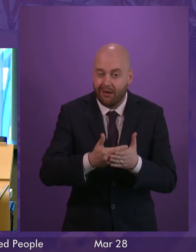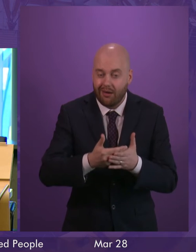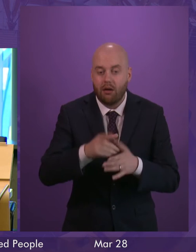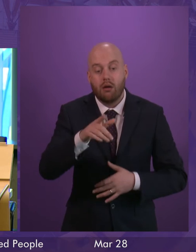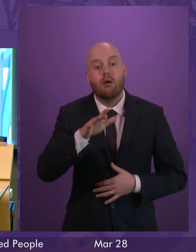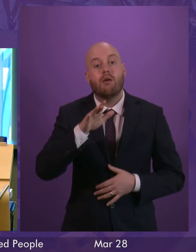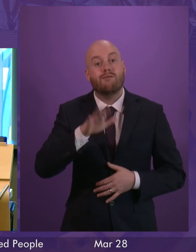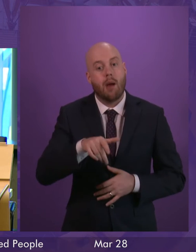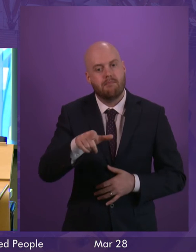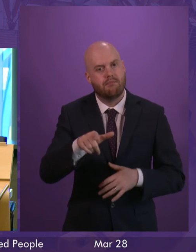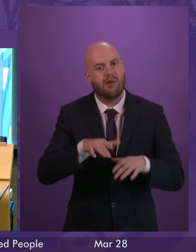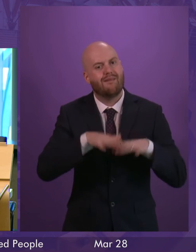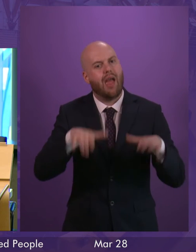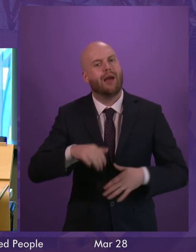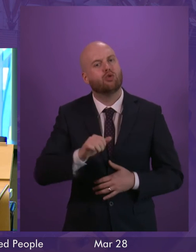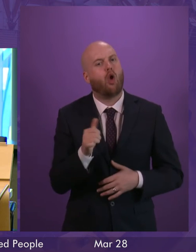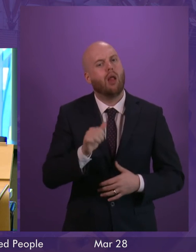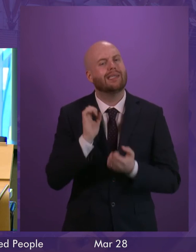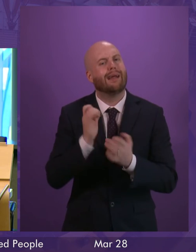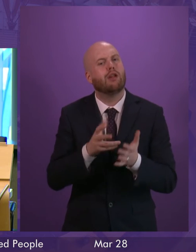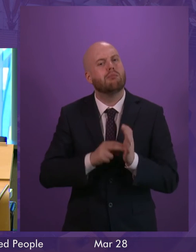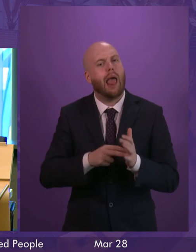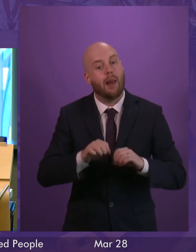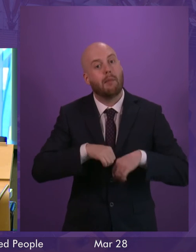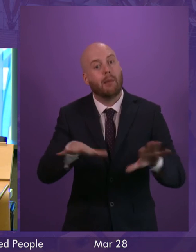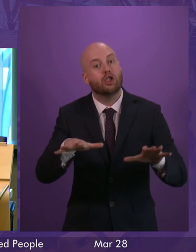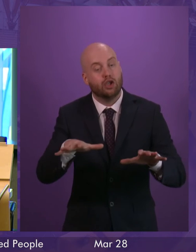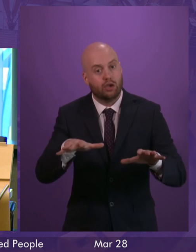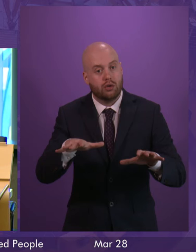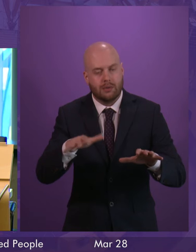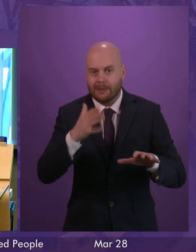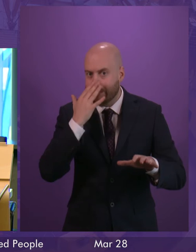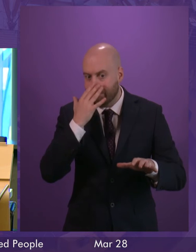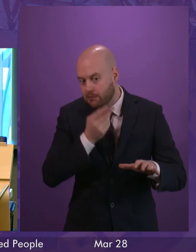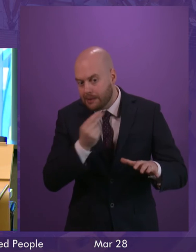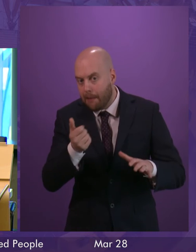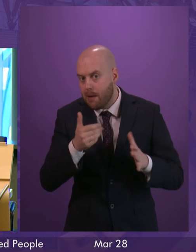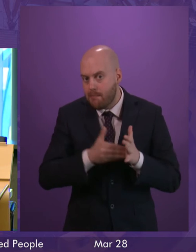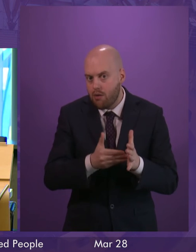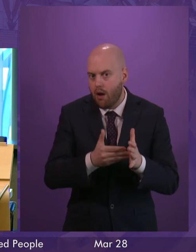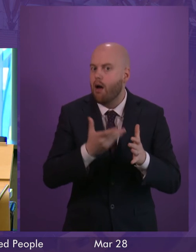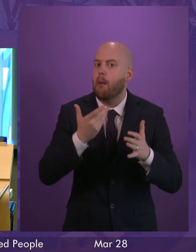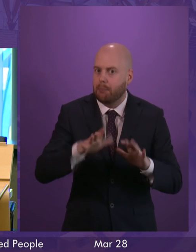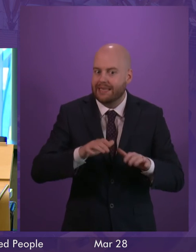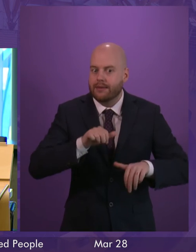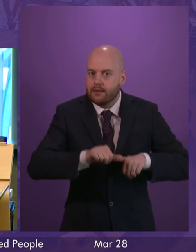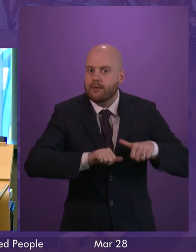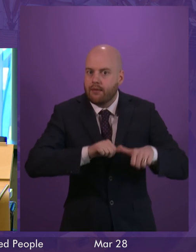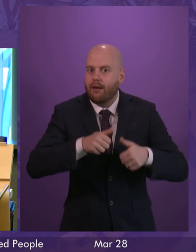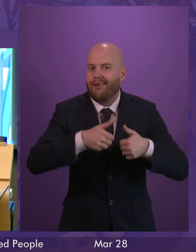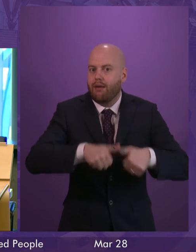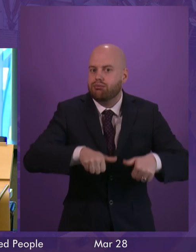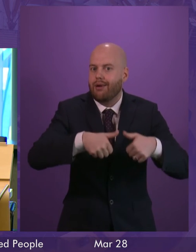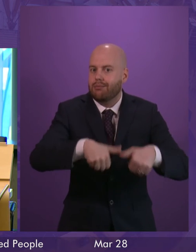Scotland for Disabled People Delivery Plan, a number of steps have been taken to address these barriers. Significantly, a large emphasis